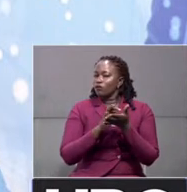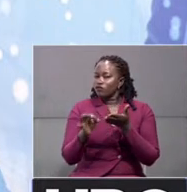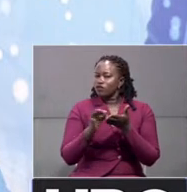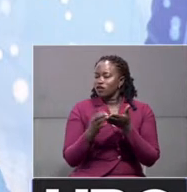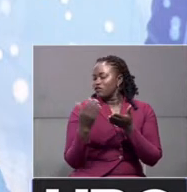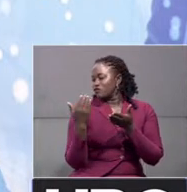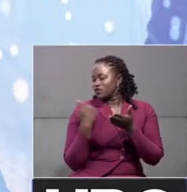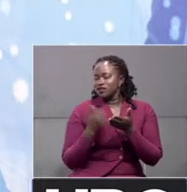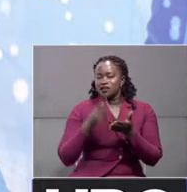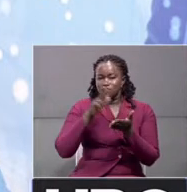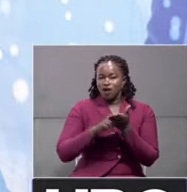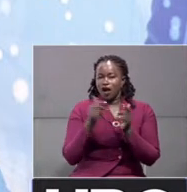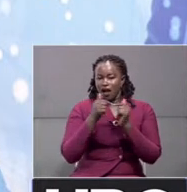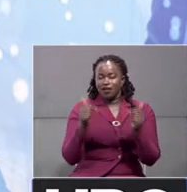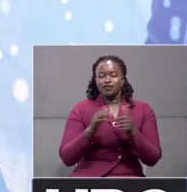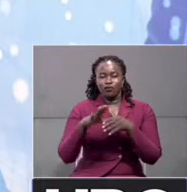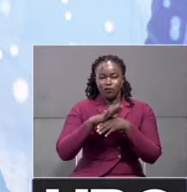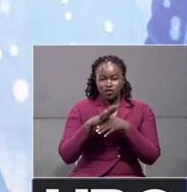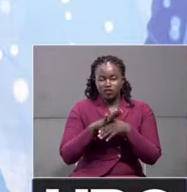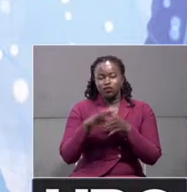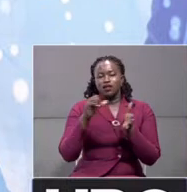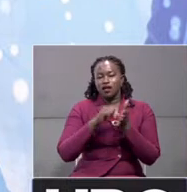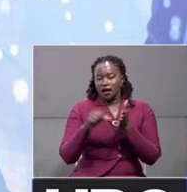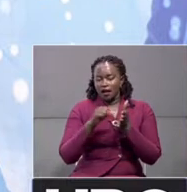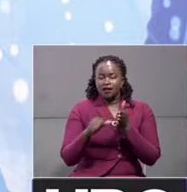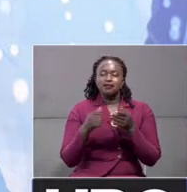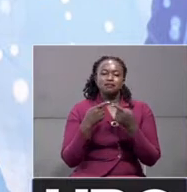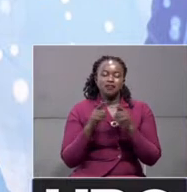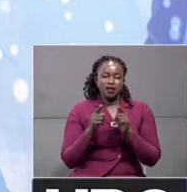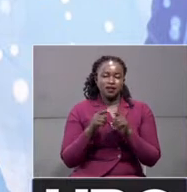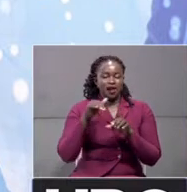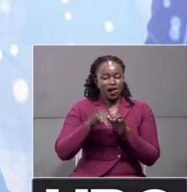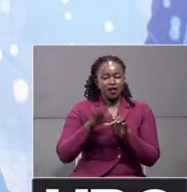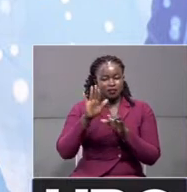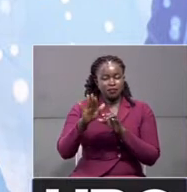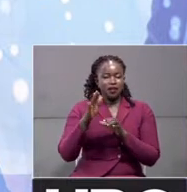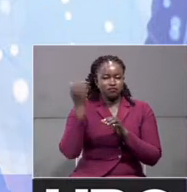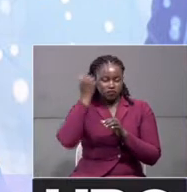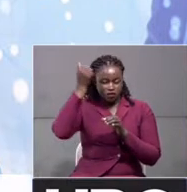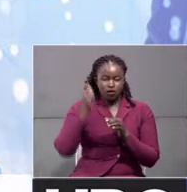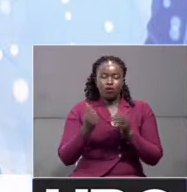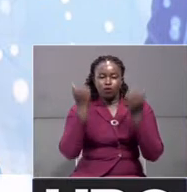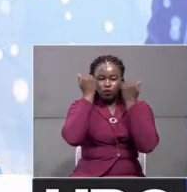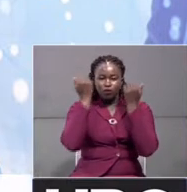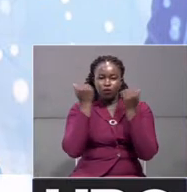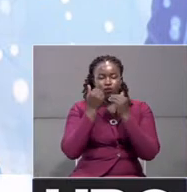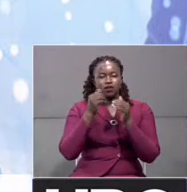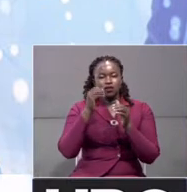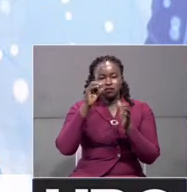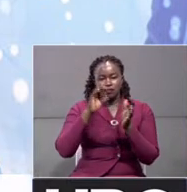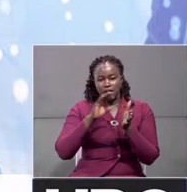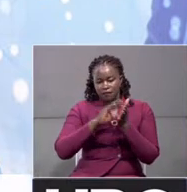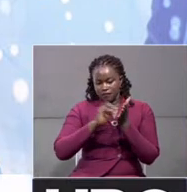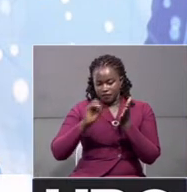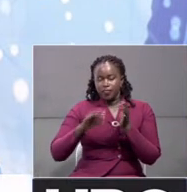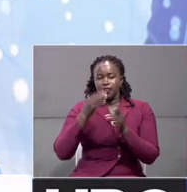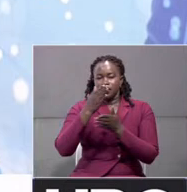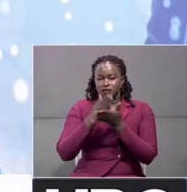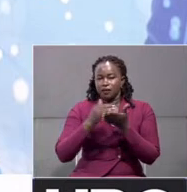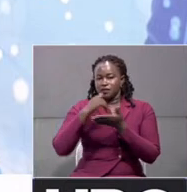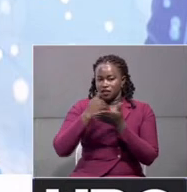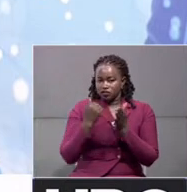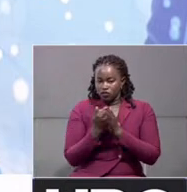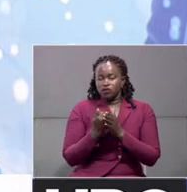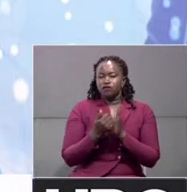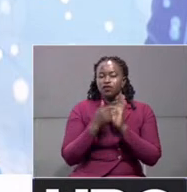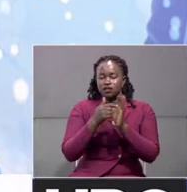recently passed Anti-Homosexuality Act. However, in its ruling, the court struck down some sections of the Act, including